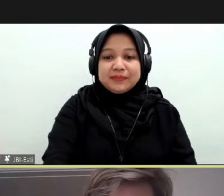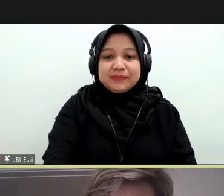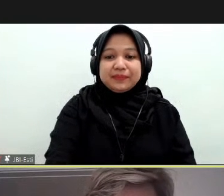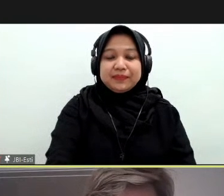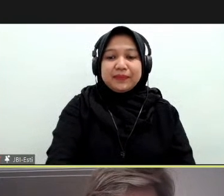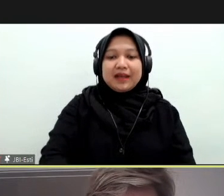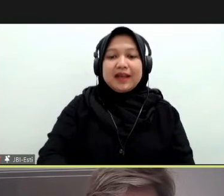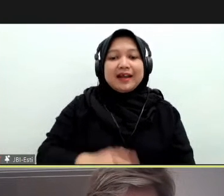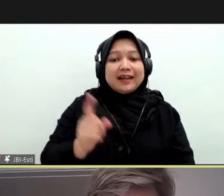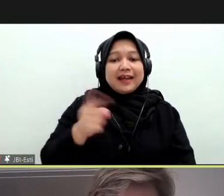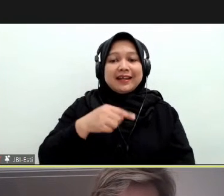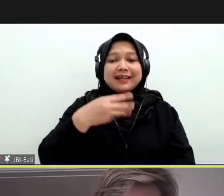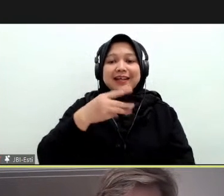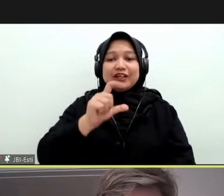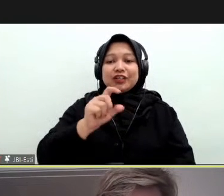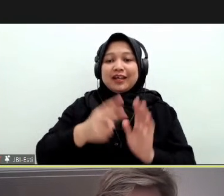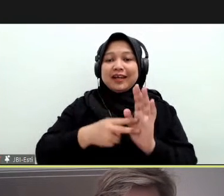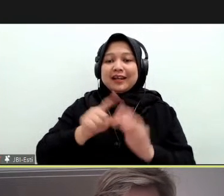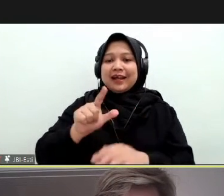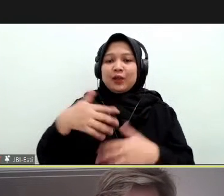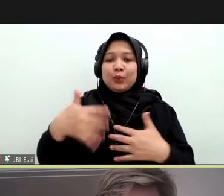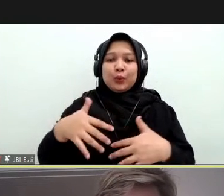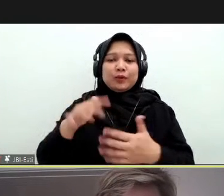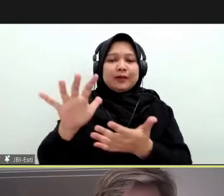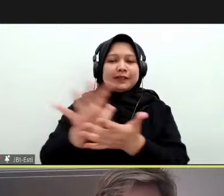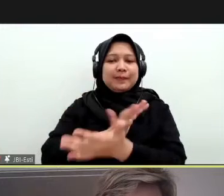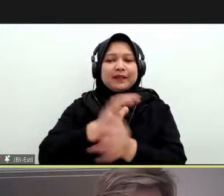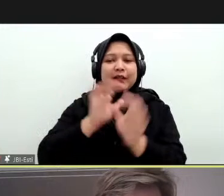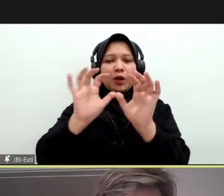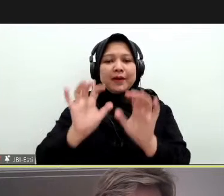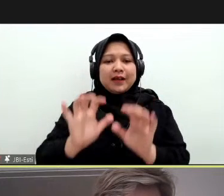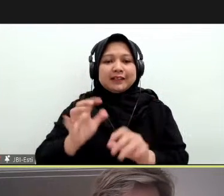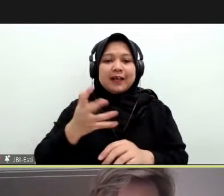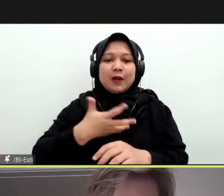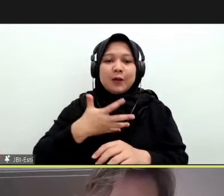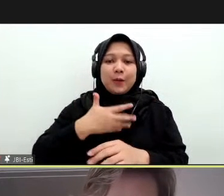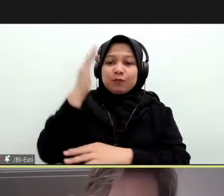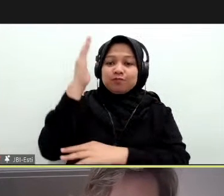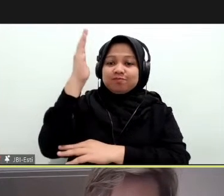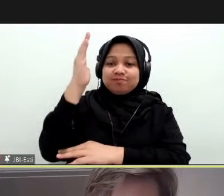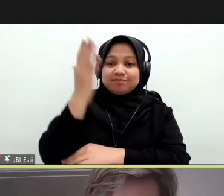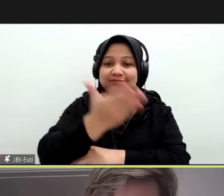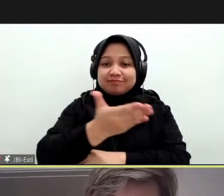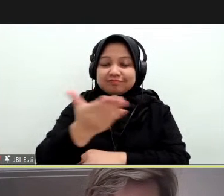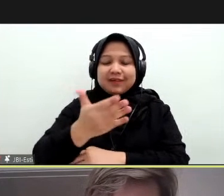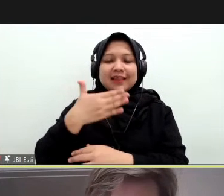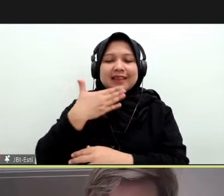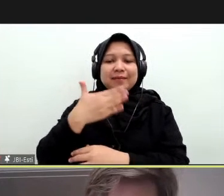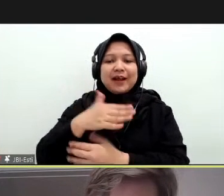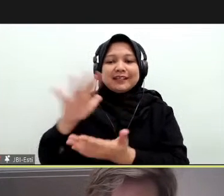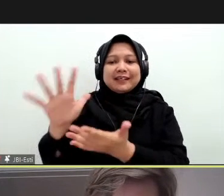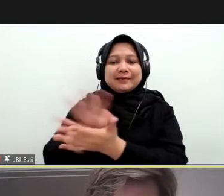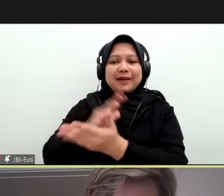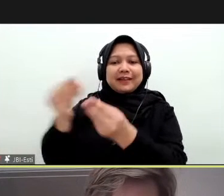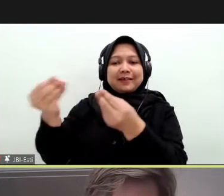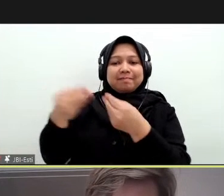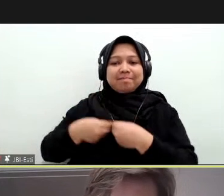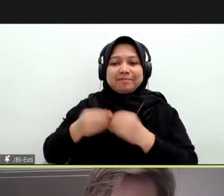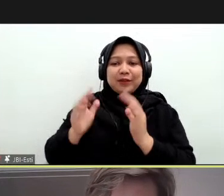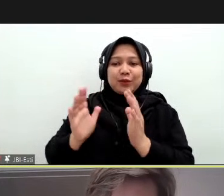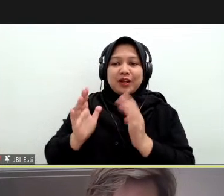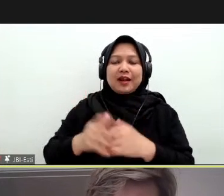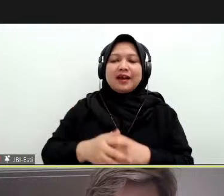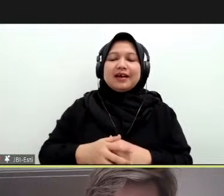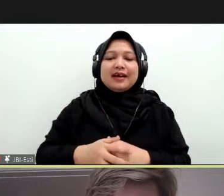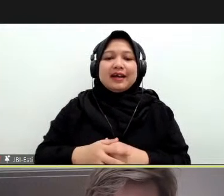Many thanks for inviting me to talk at this webinar. About ECNI. ECNI is a leading European research and resource